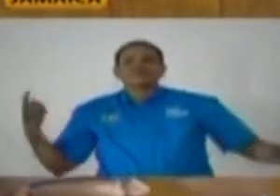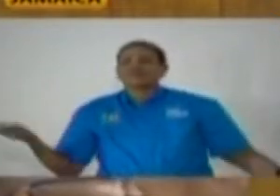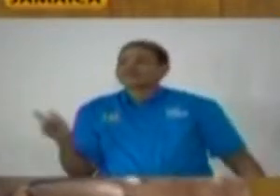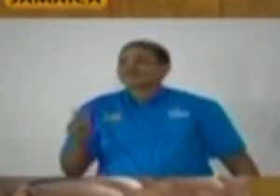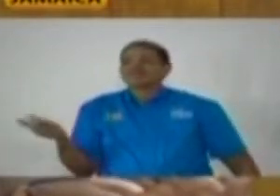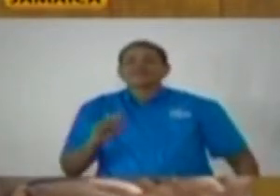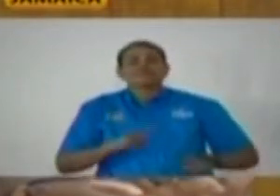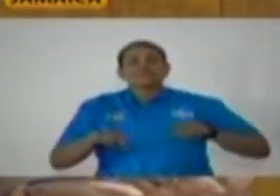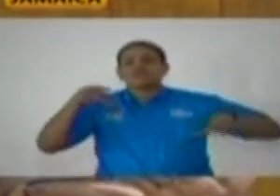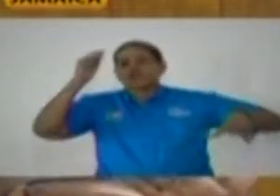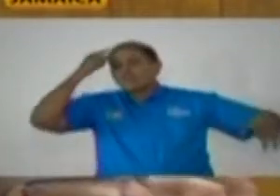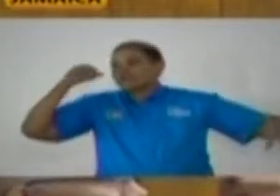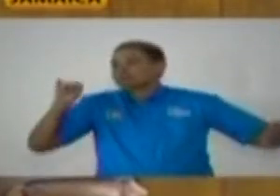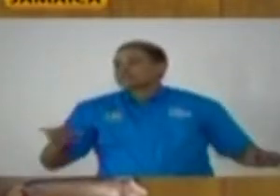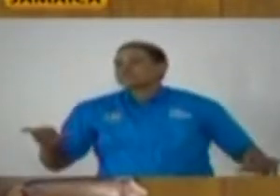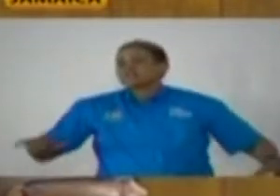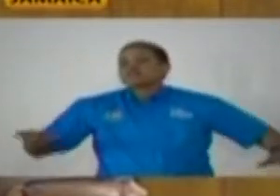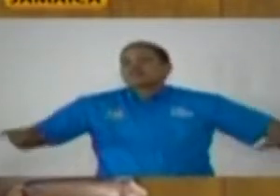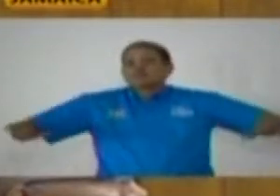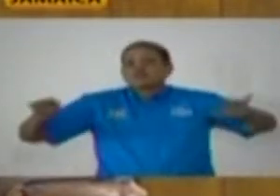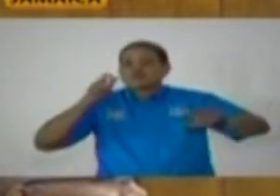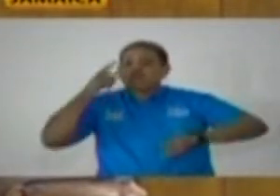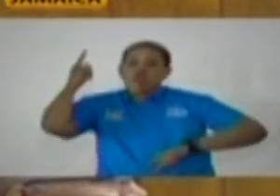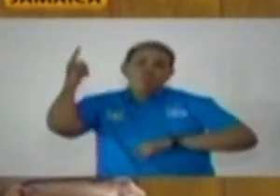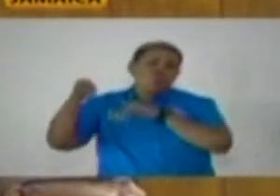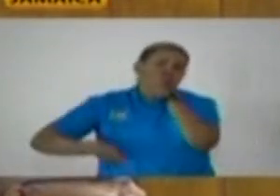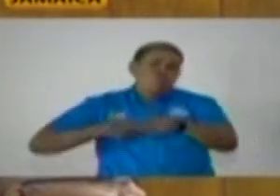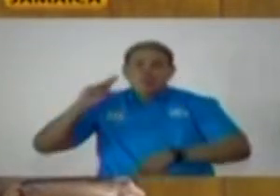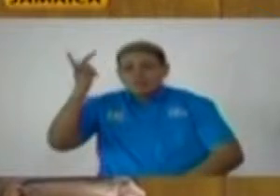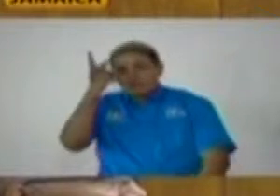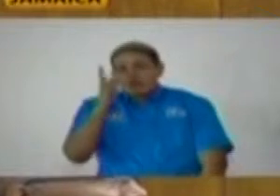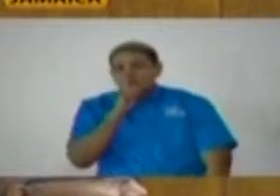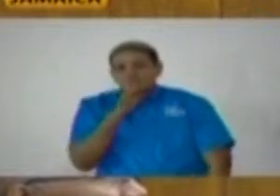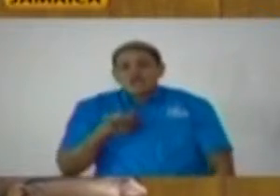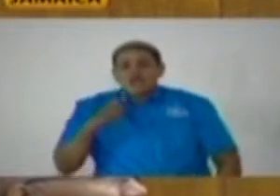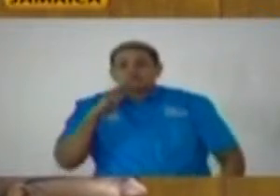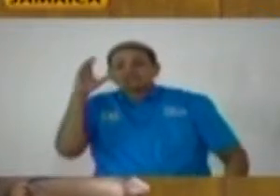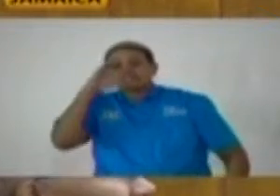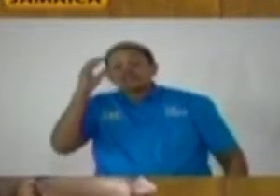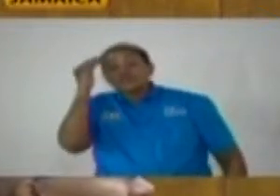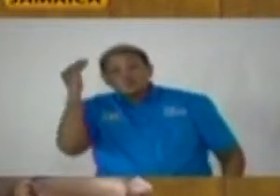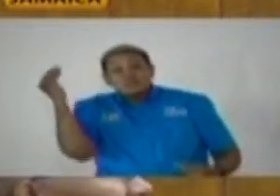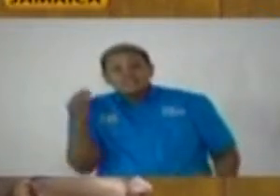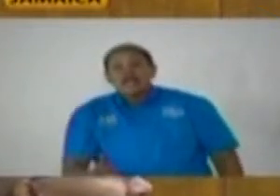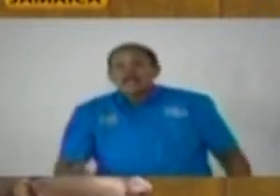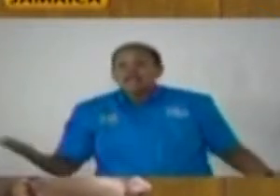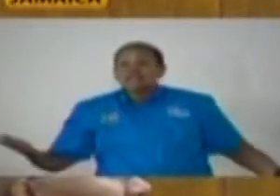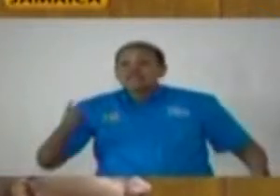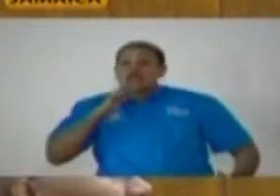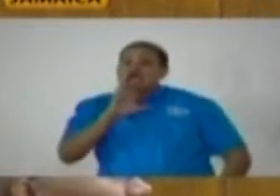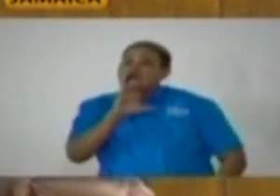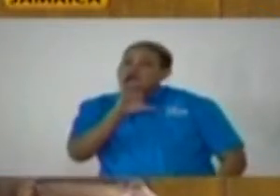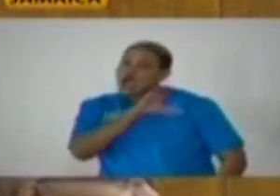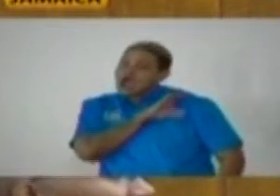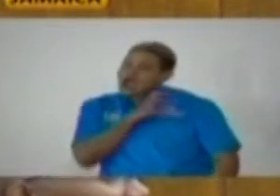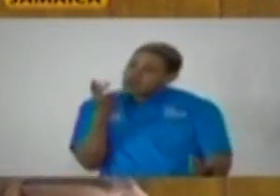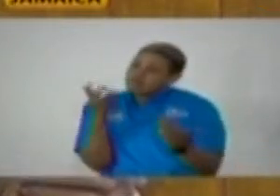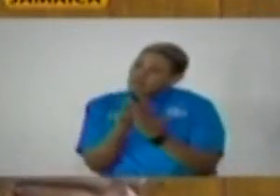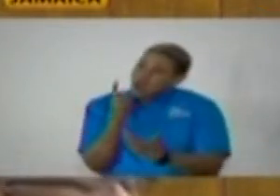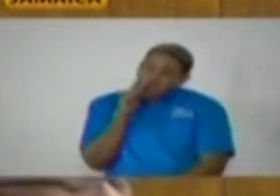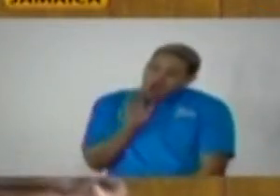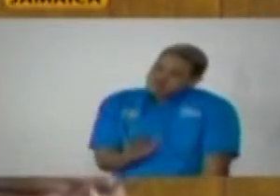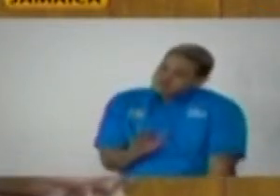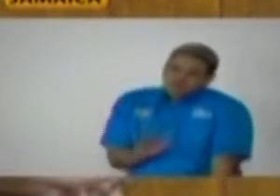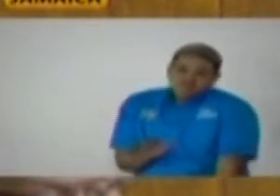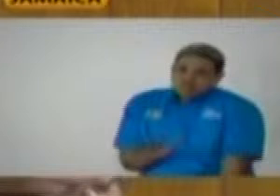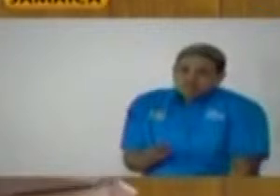has spanned administration. So I'm not seeking to make a political point here. I'm seeking to say it has been a characteristic